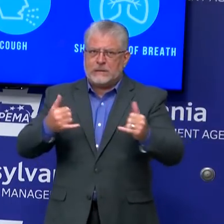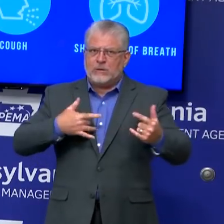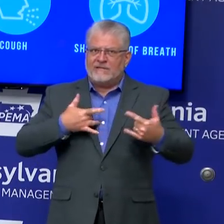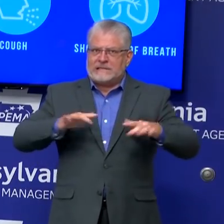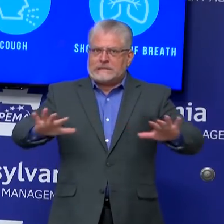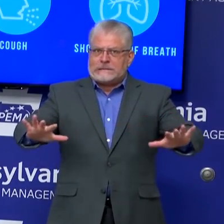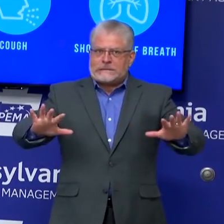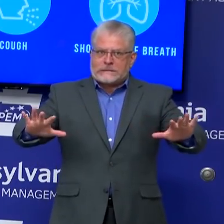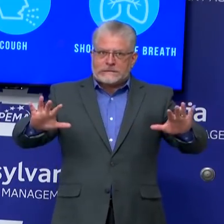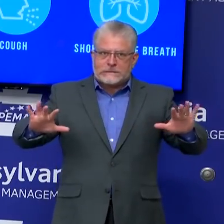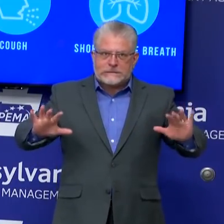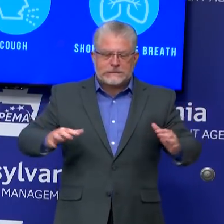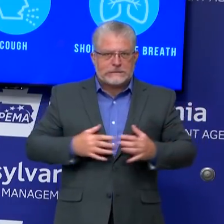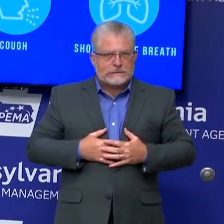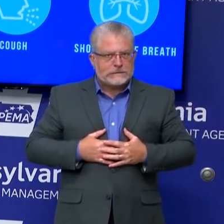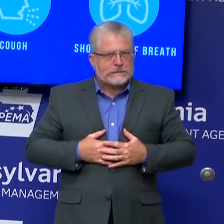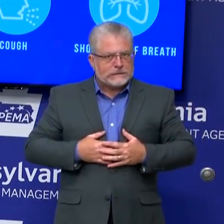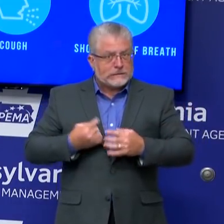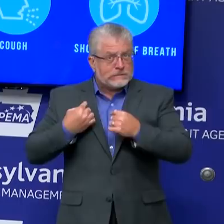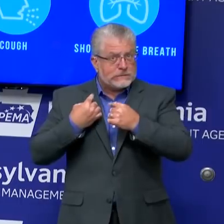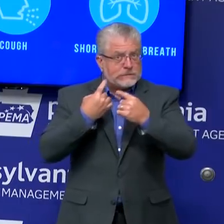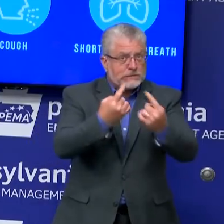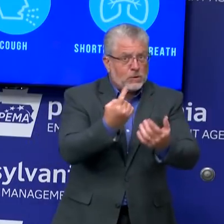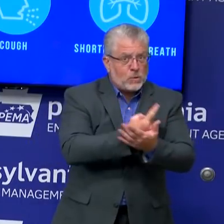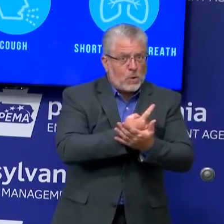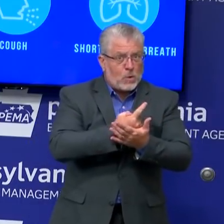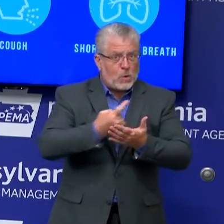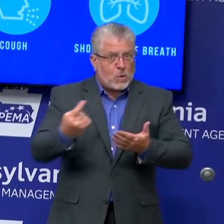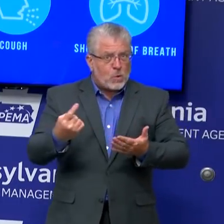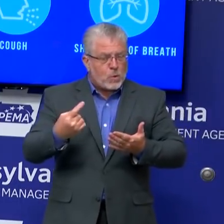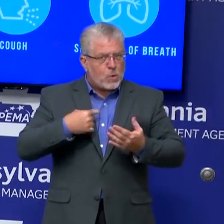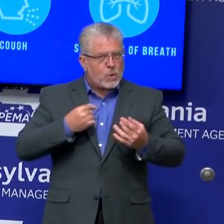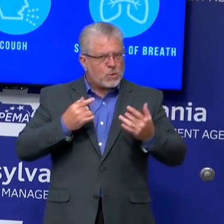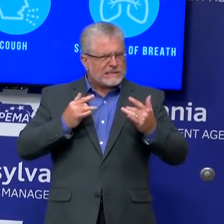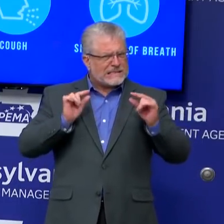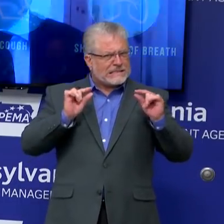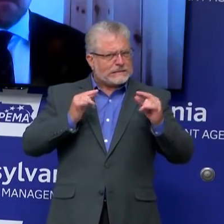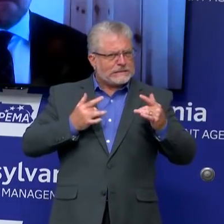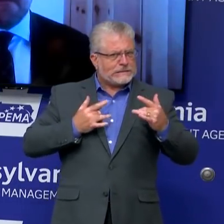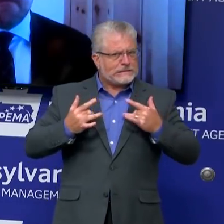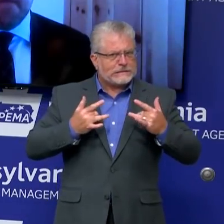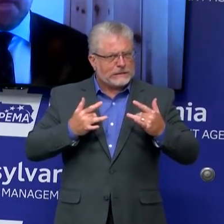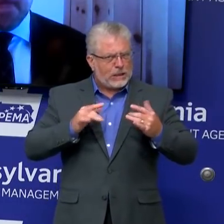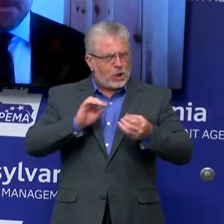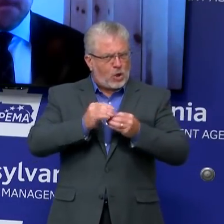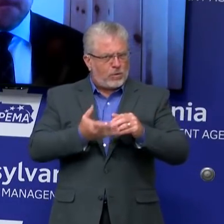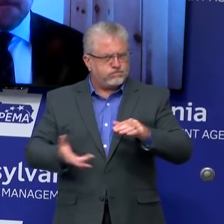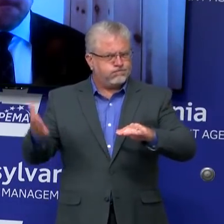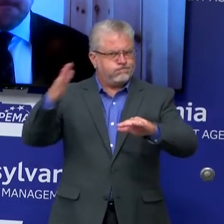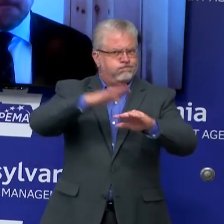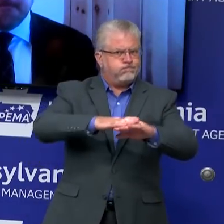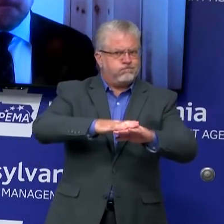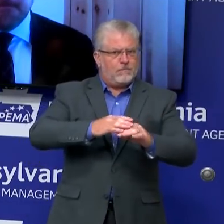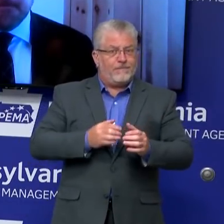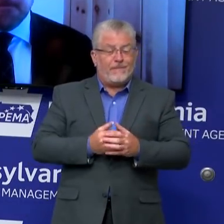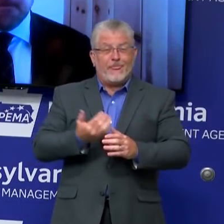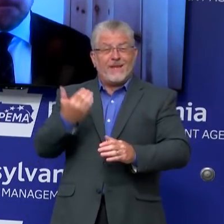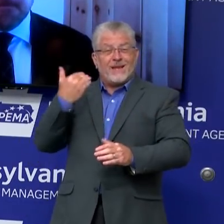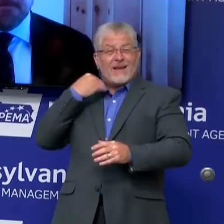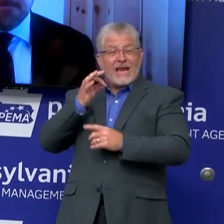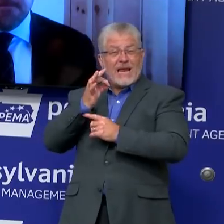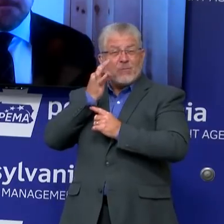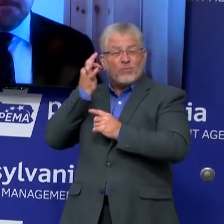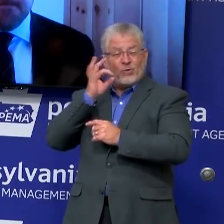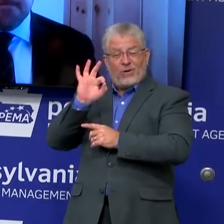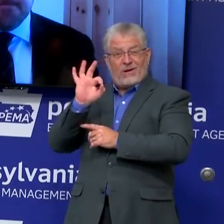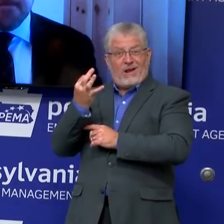the past week, that has especially been bad. When we hit our peak on April 9th, we had nearly 2,000 new